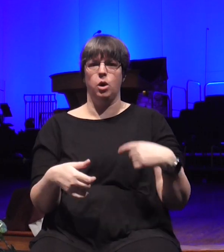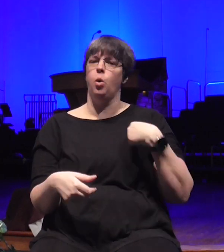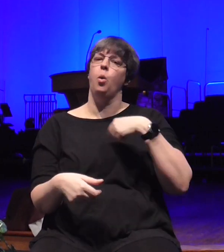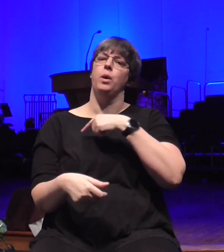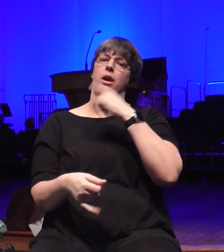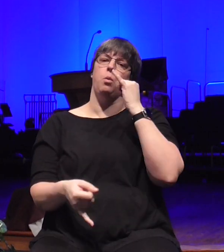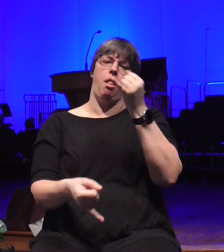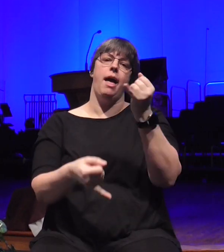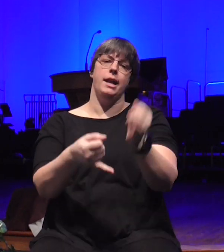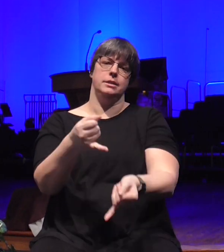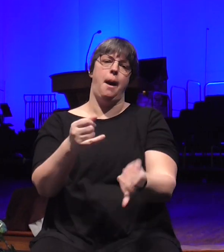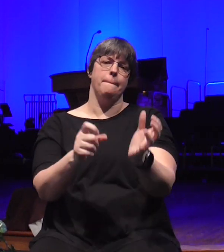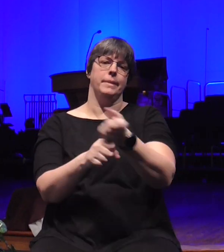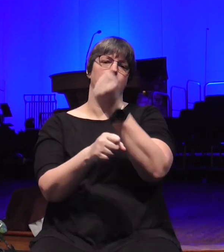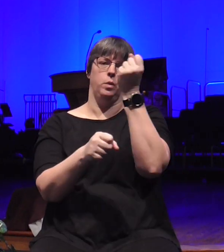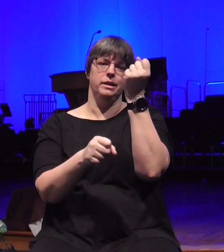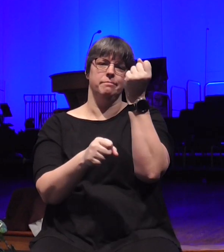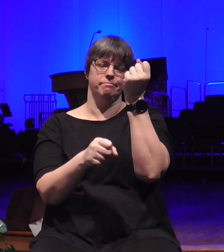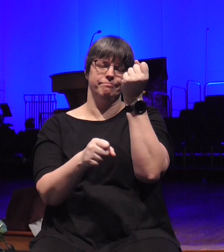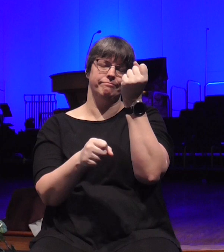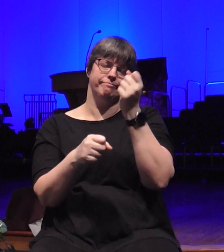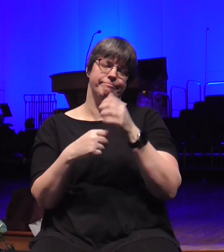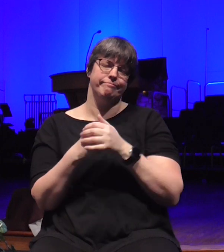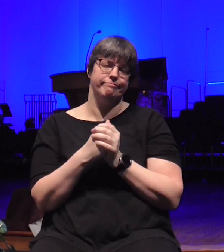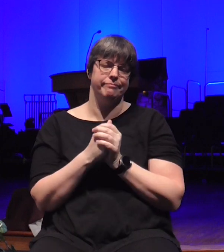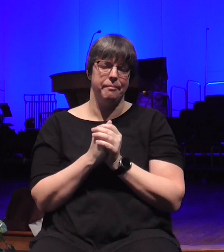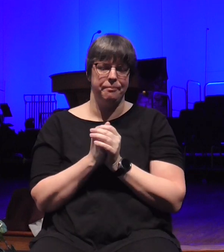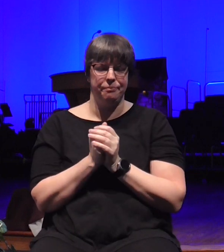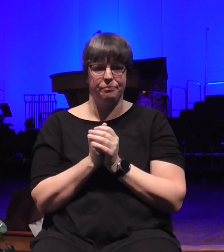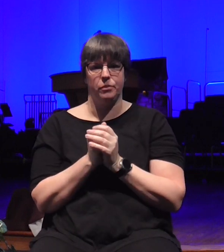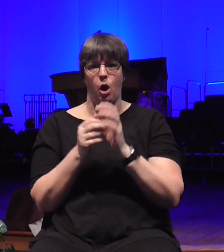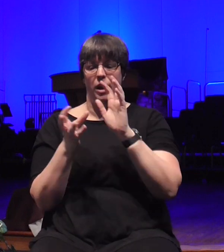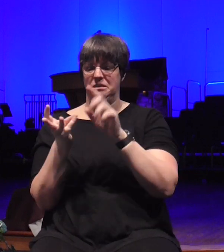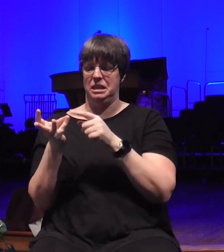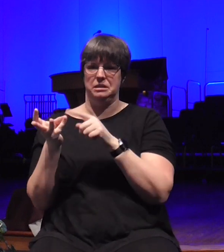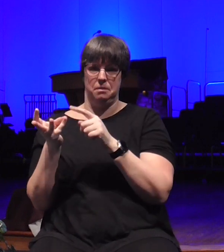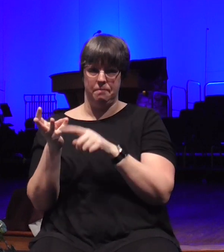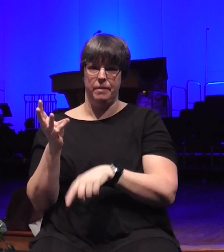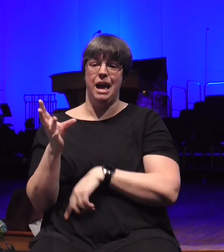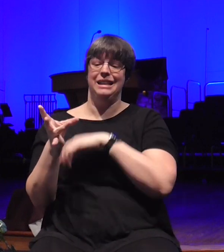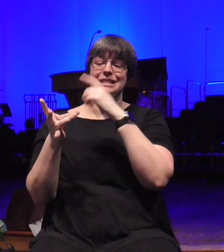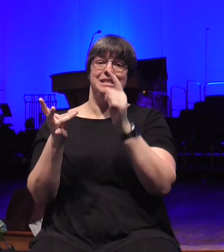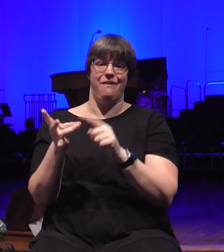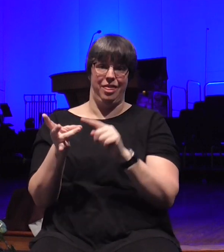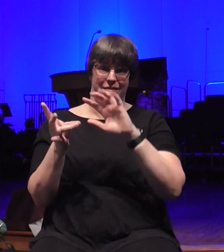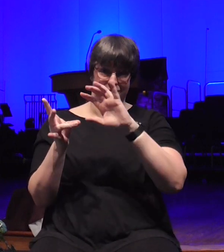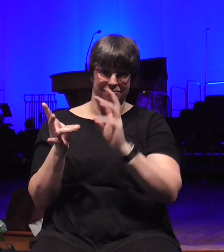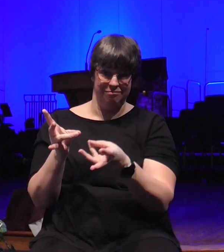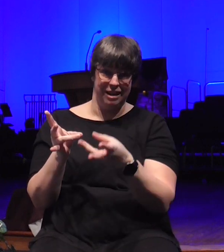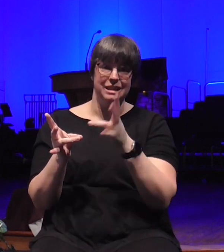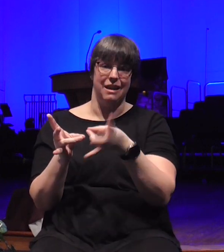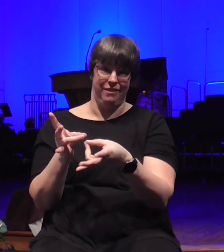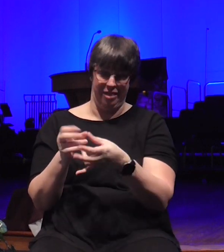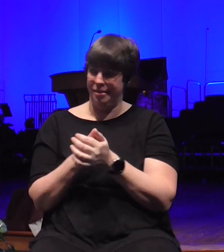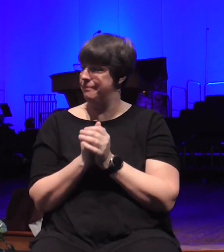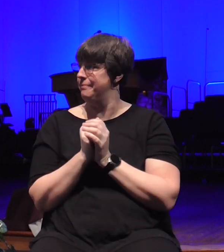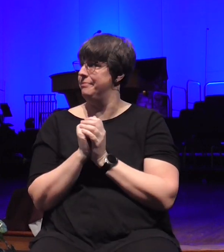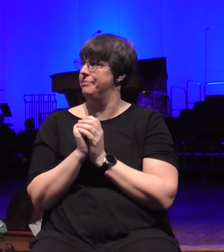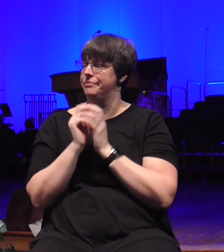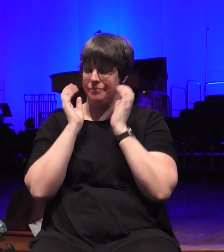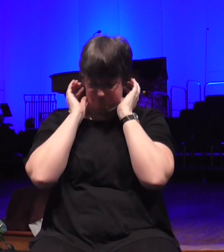winners. We will. Keep playing. And then finally,